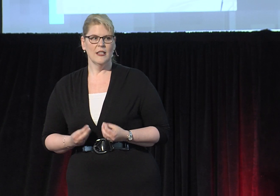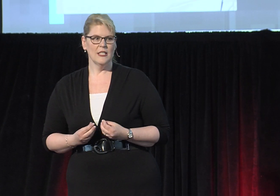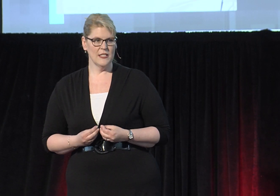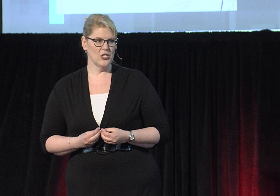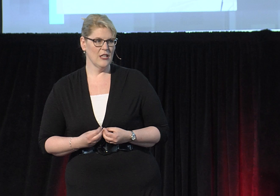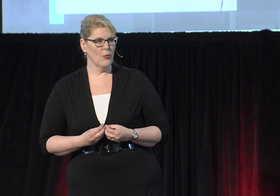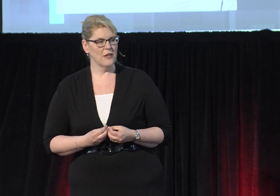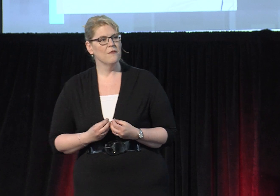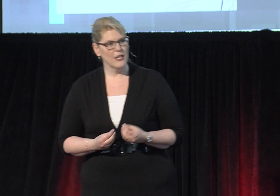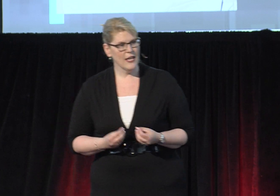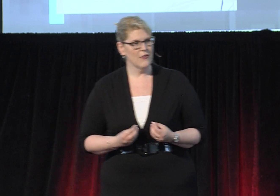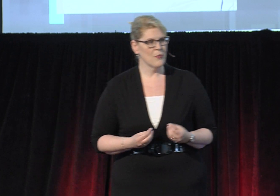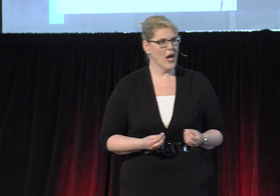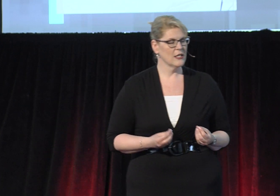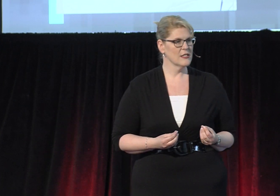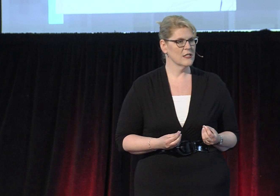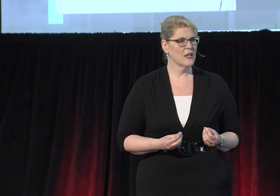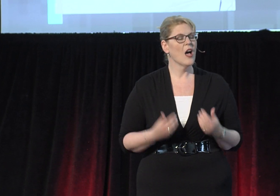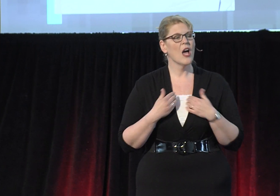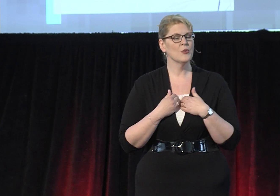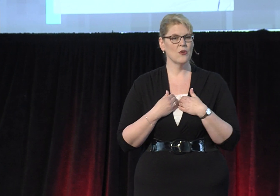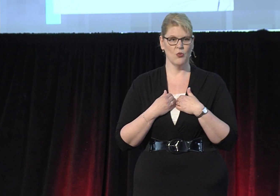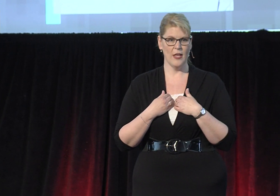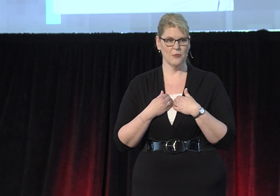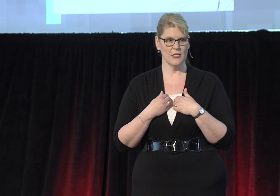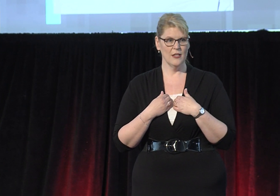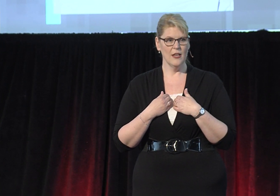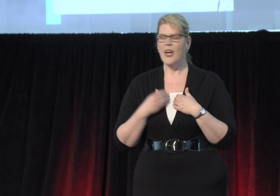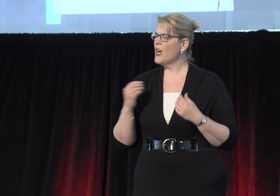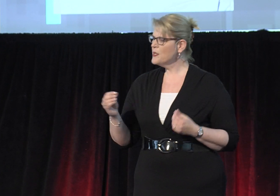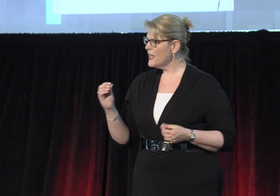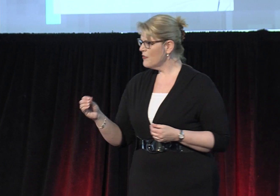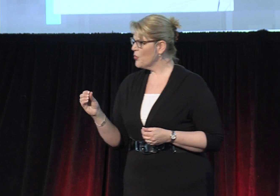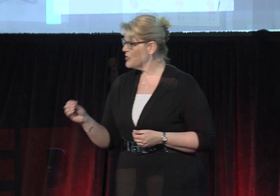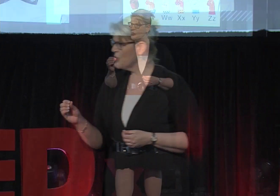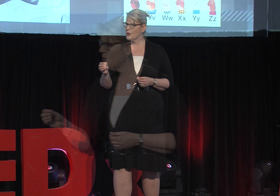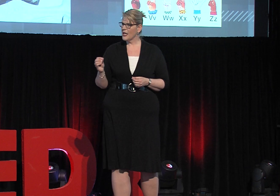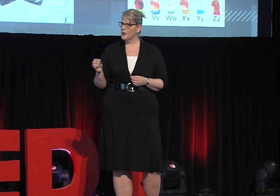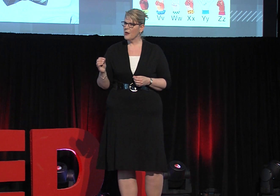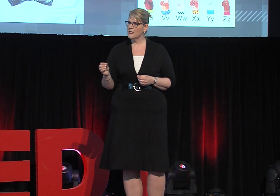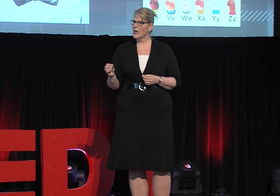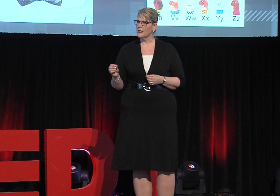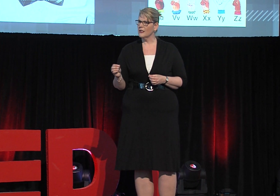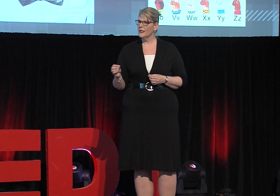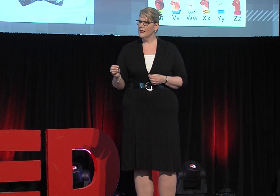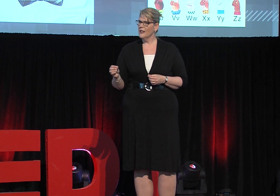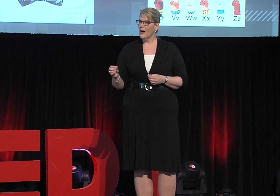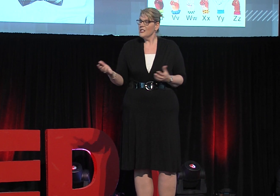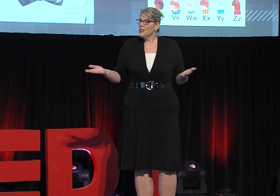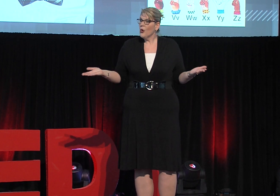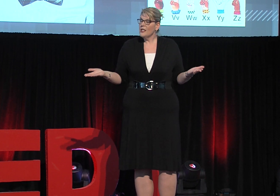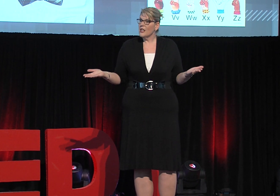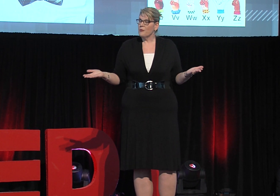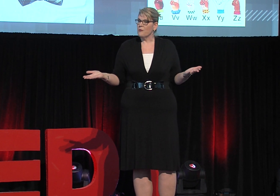enormous decision that weighed very heavy upon us. I was overwhelmed. How was I ever going to communicate with my son?